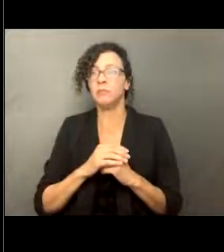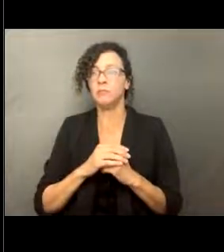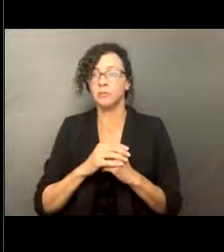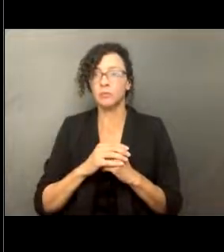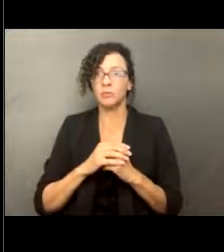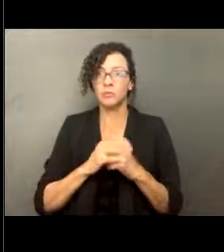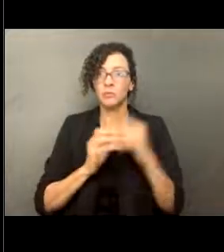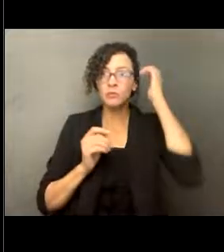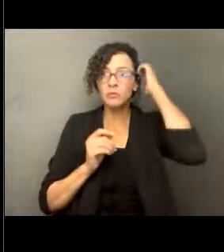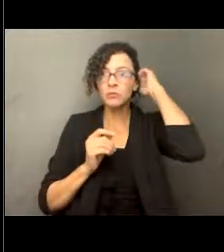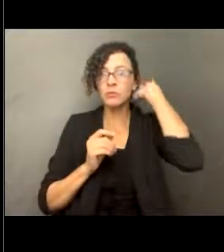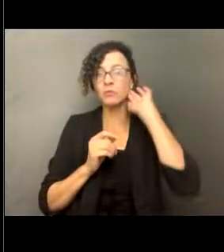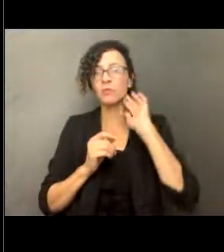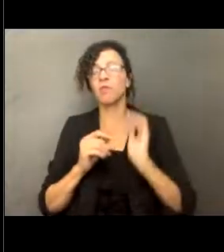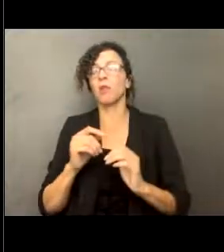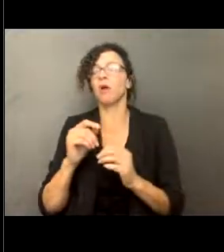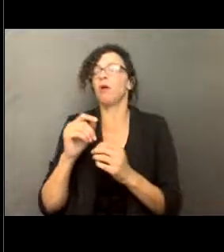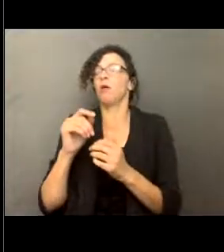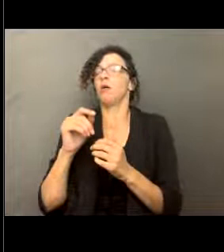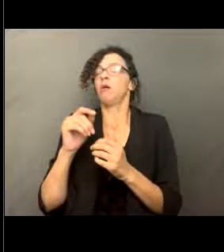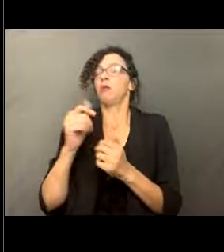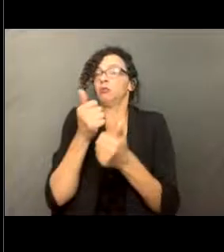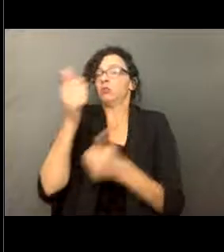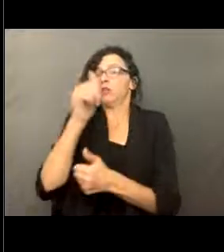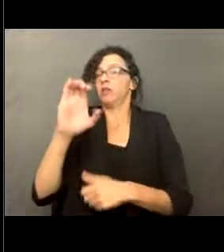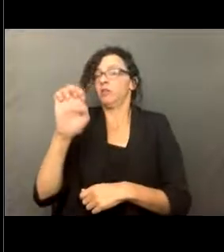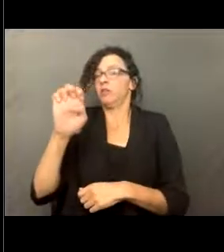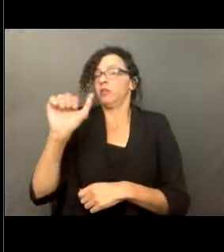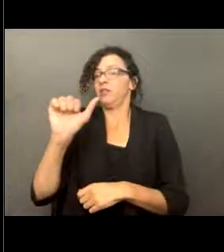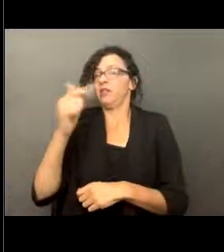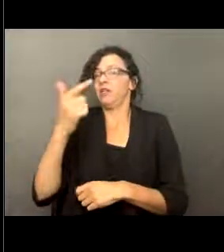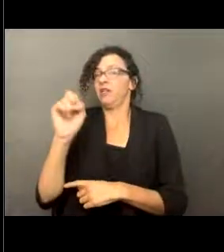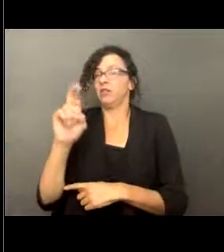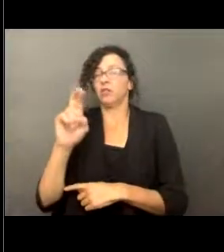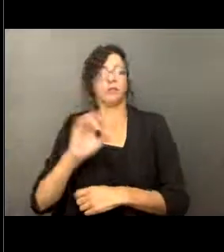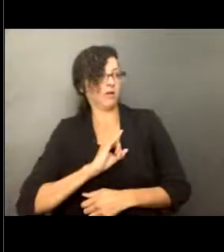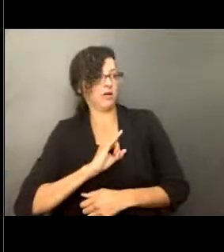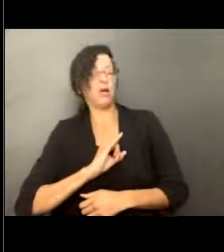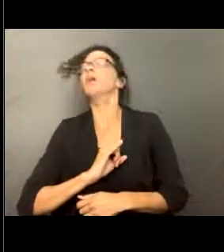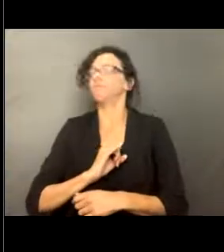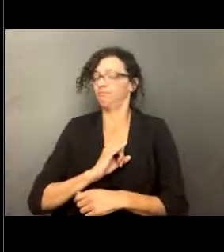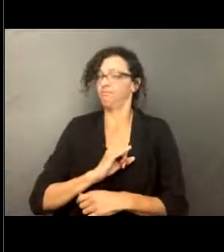Chair Eager. Aye. Chair, the motion is approved. Thank you so much.